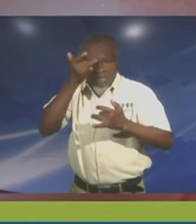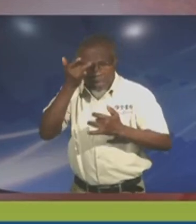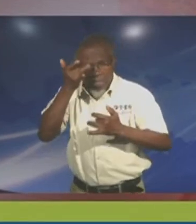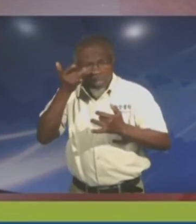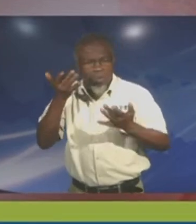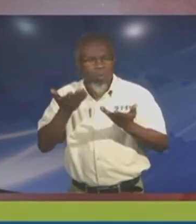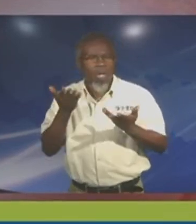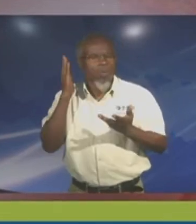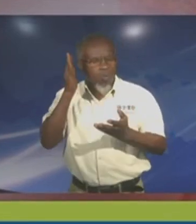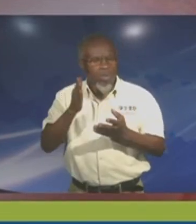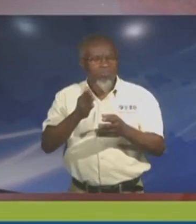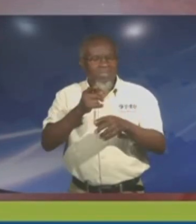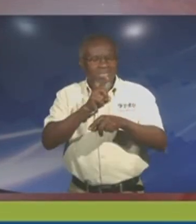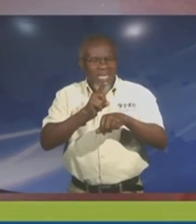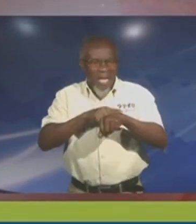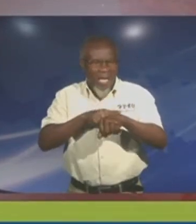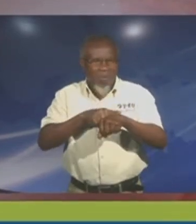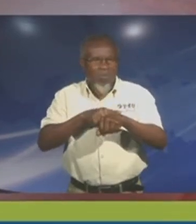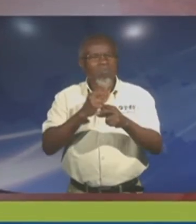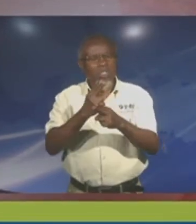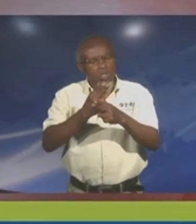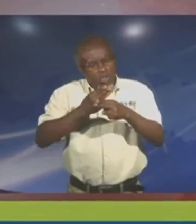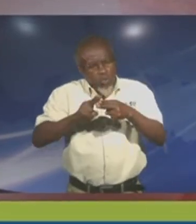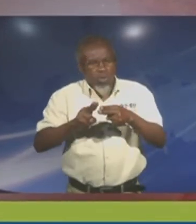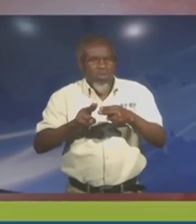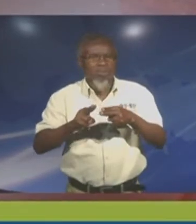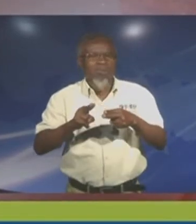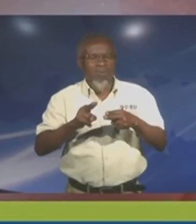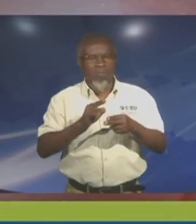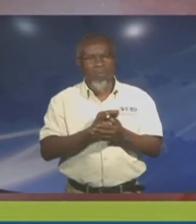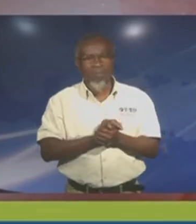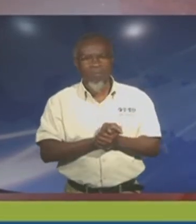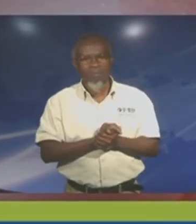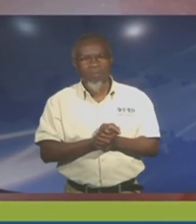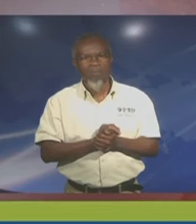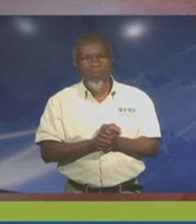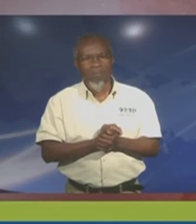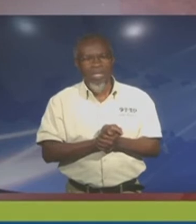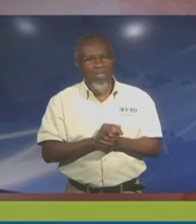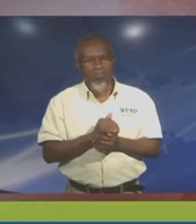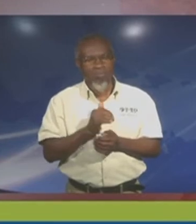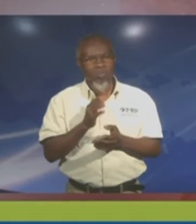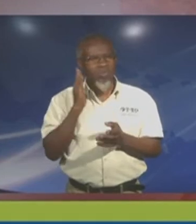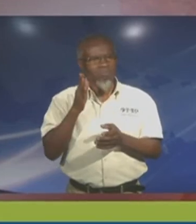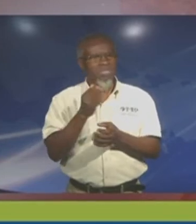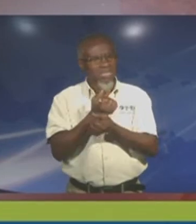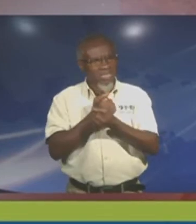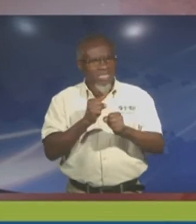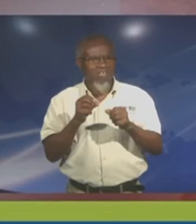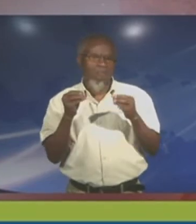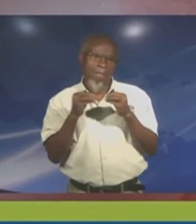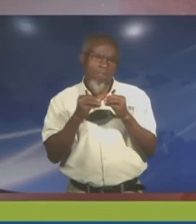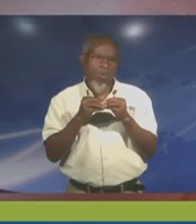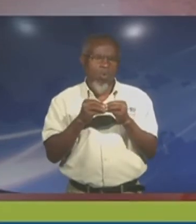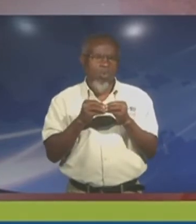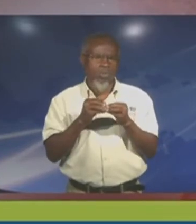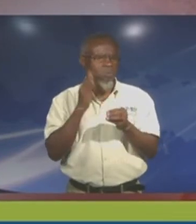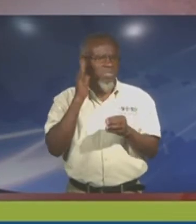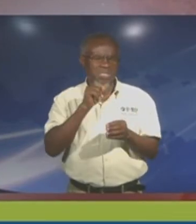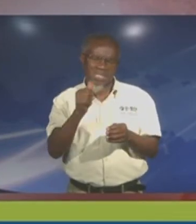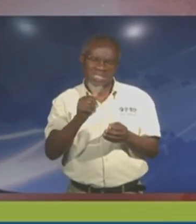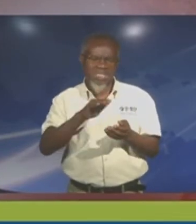less severe, and you're much more likely to have a positive outcome. All of these factors together are going to help us to keep the numbers